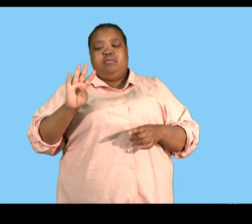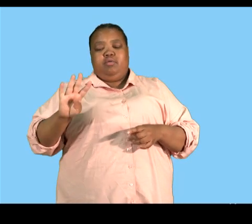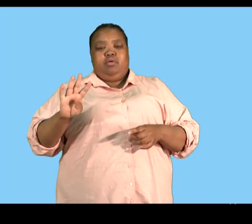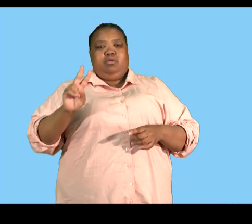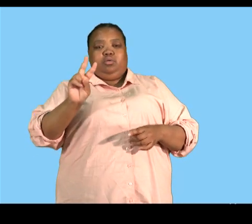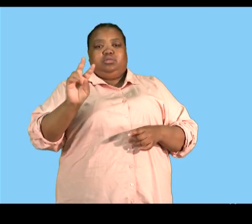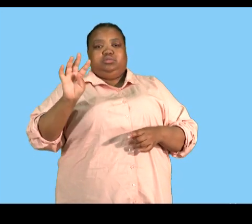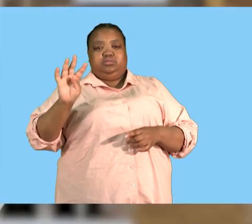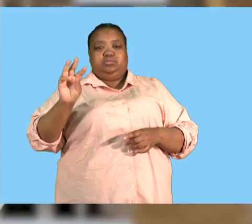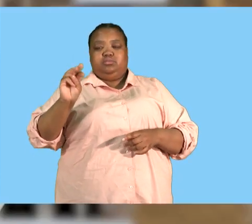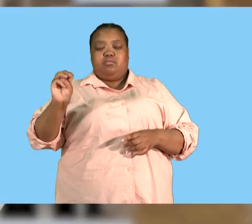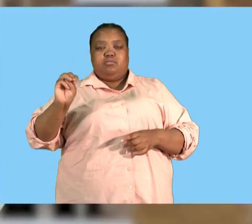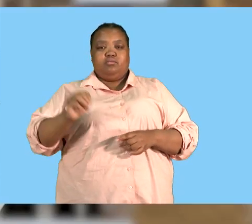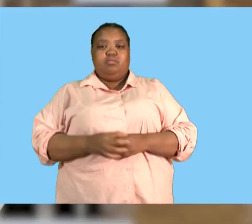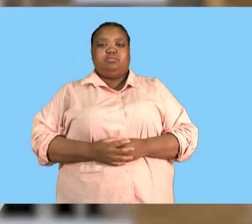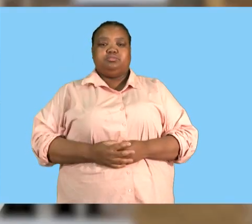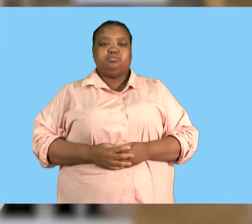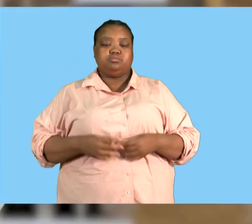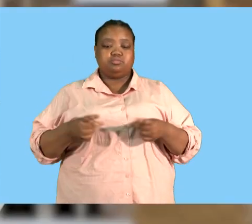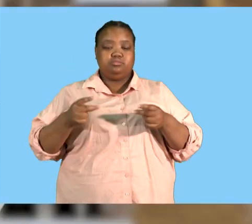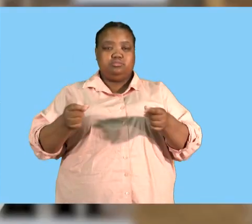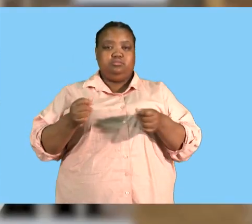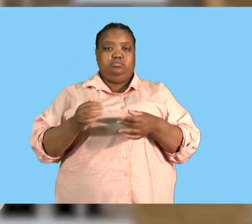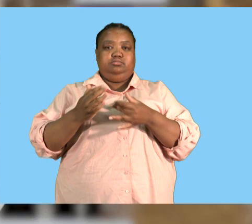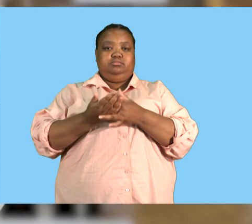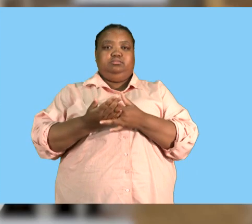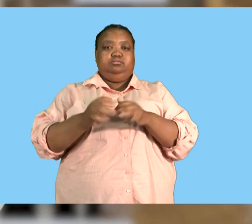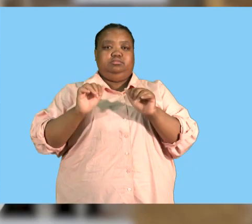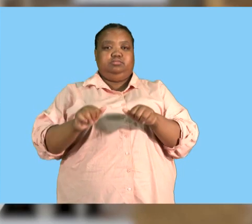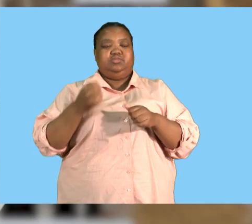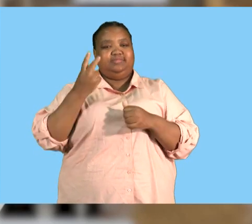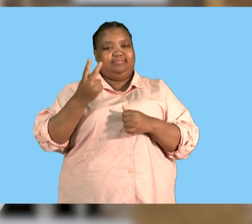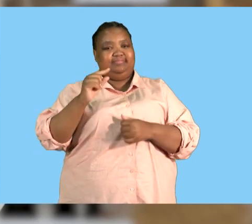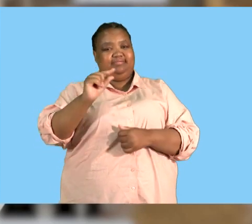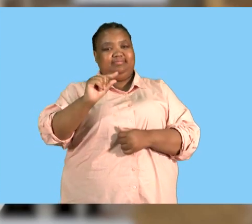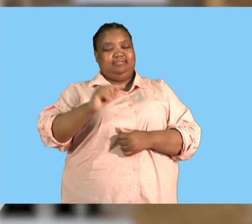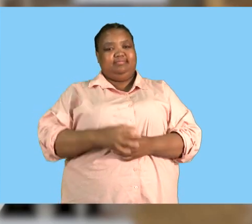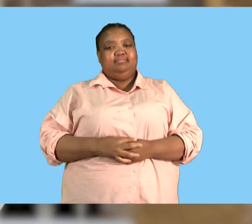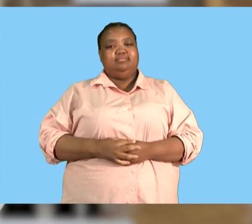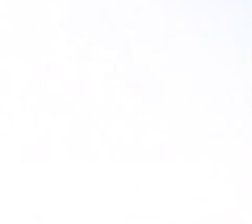Right, now we are going to take a quick ad break. I'll see you shortly.